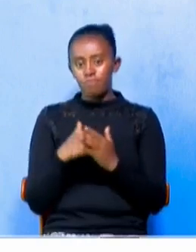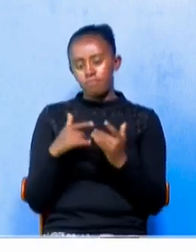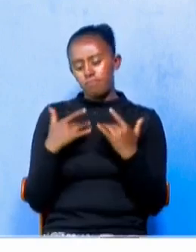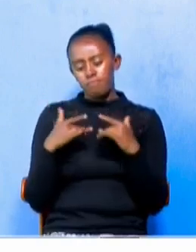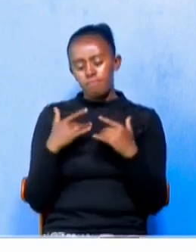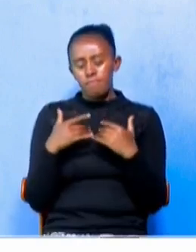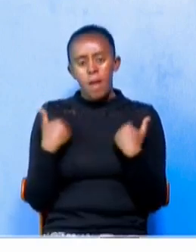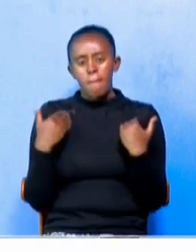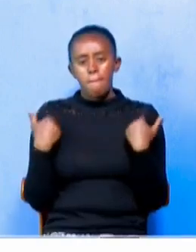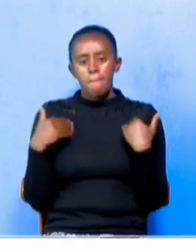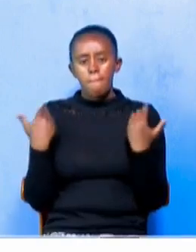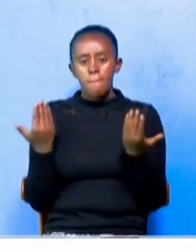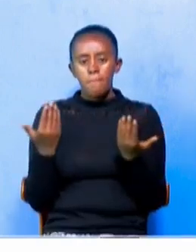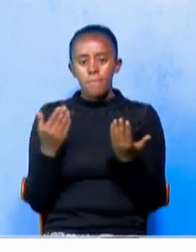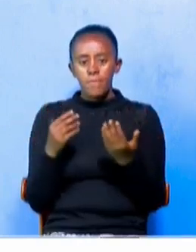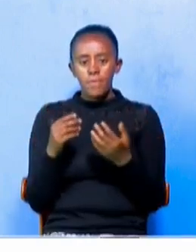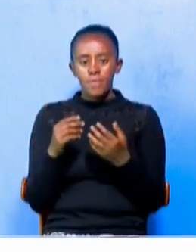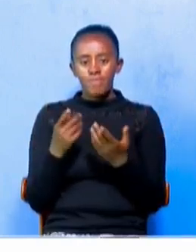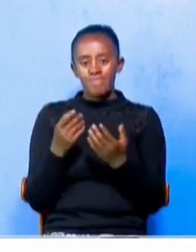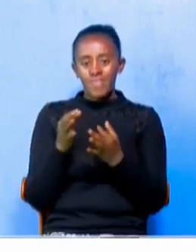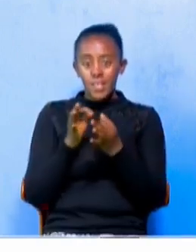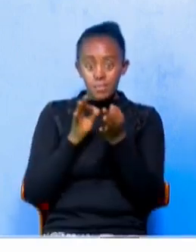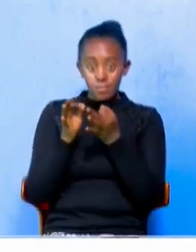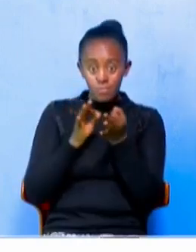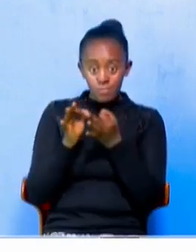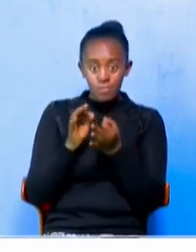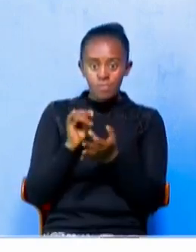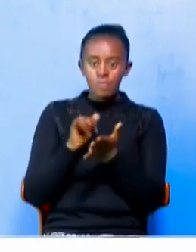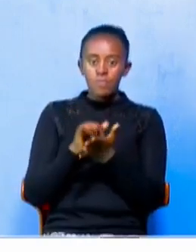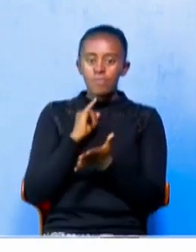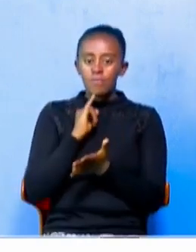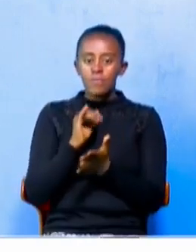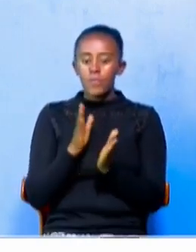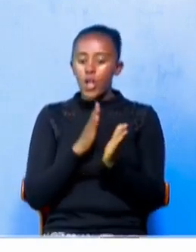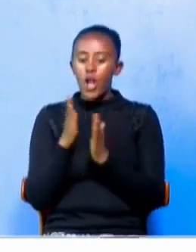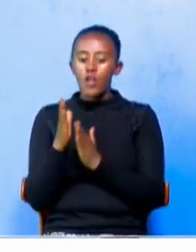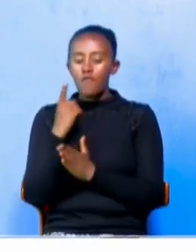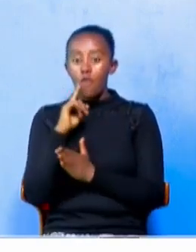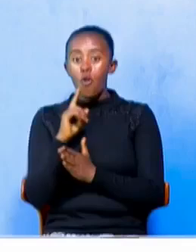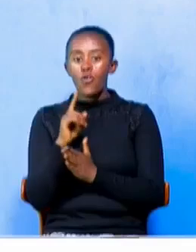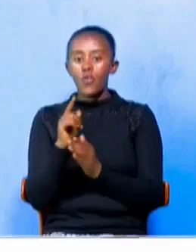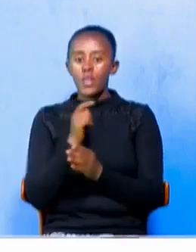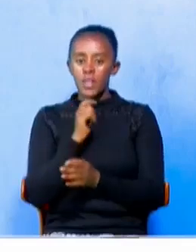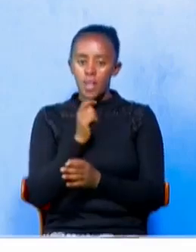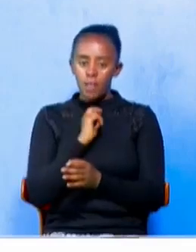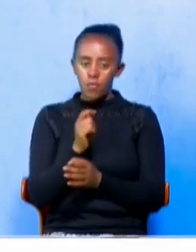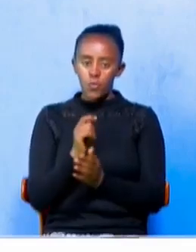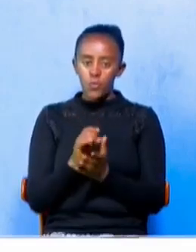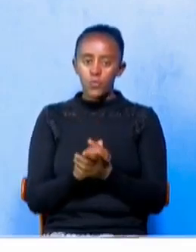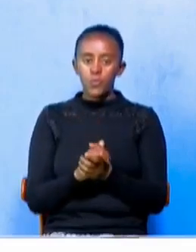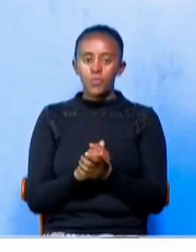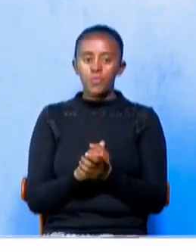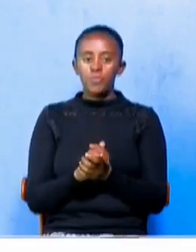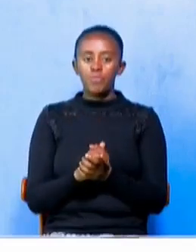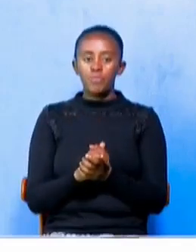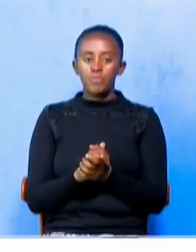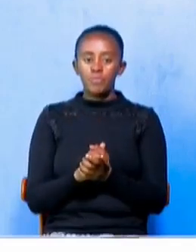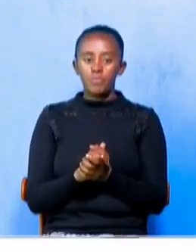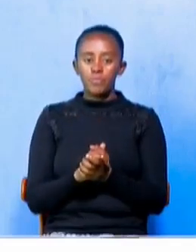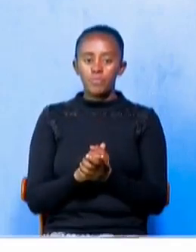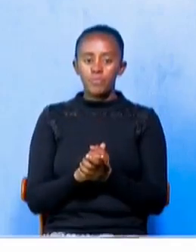here. This means another way of what? Expressing that he's ready for the interview. Good. To begin,